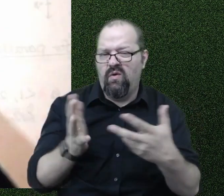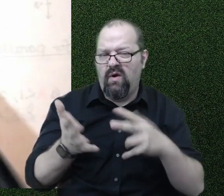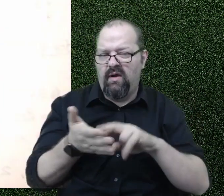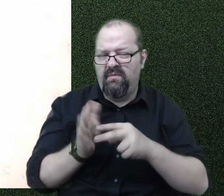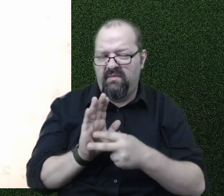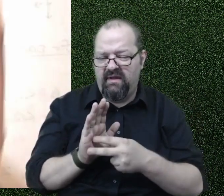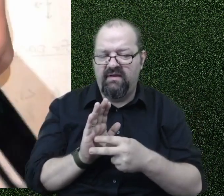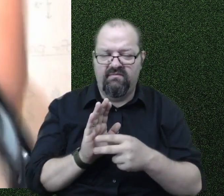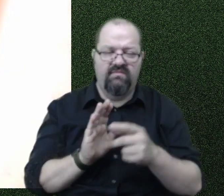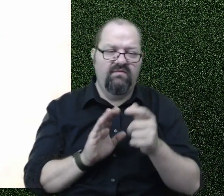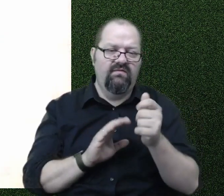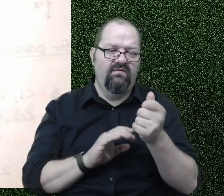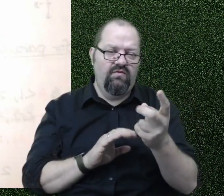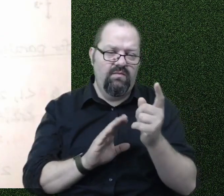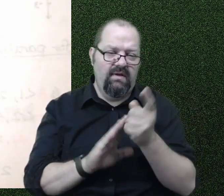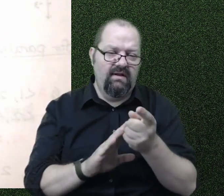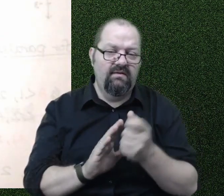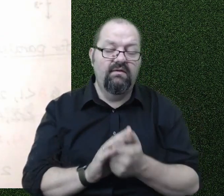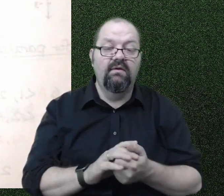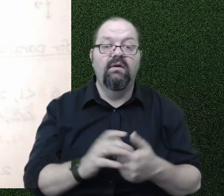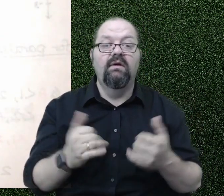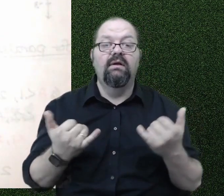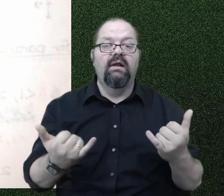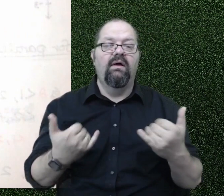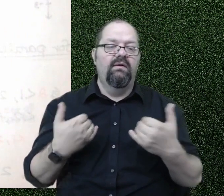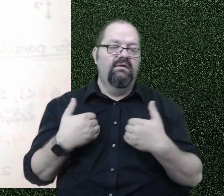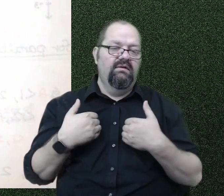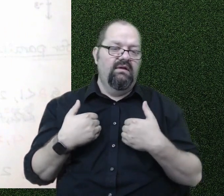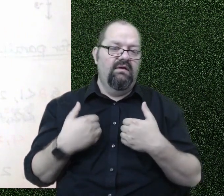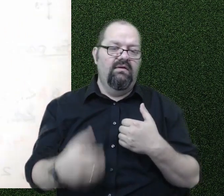So let's say you're given the length of v,